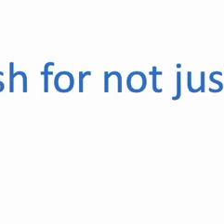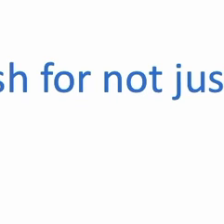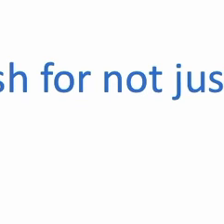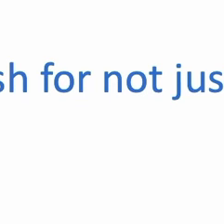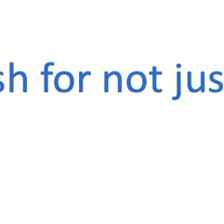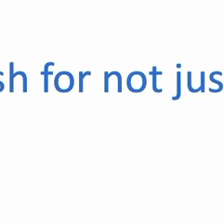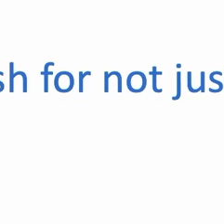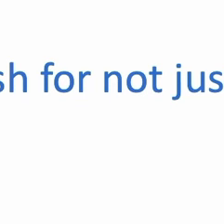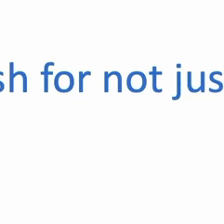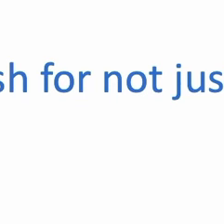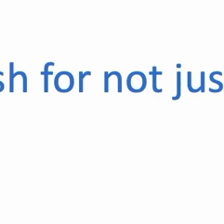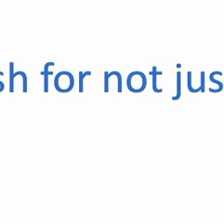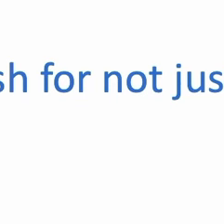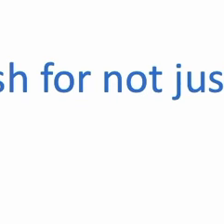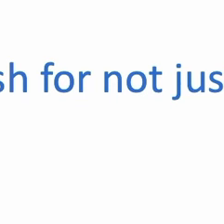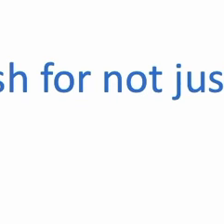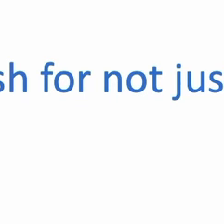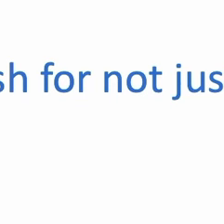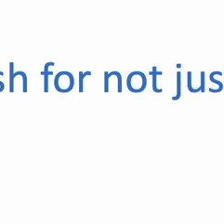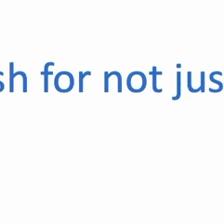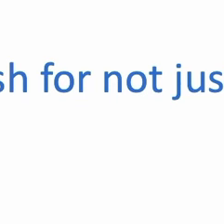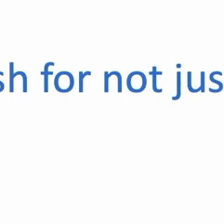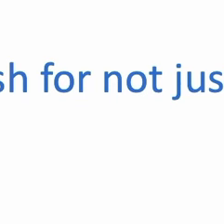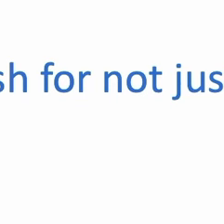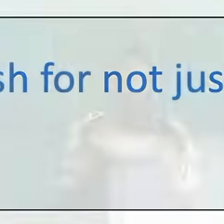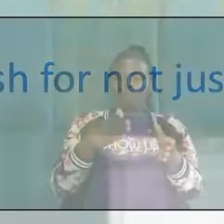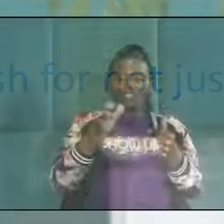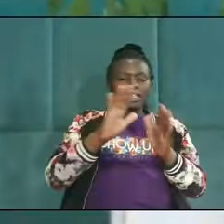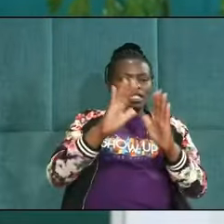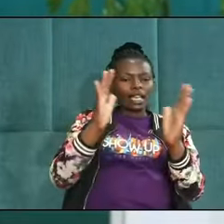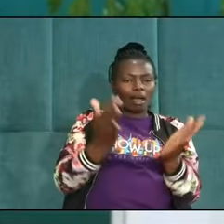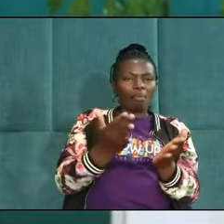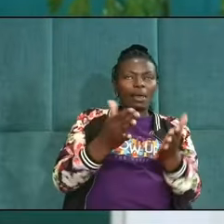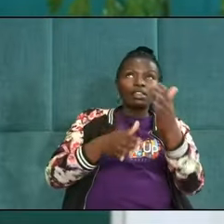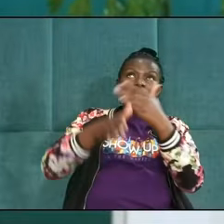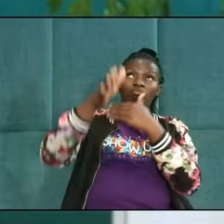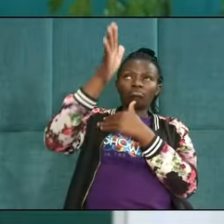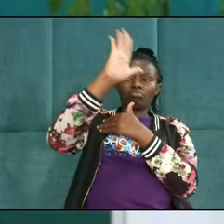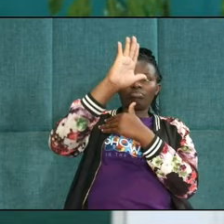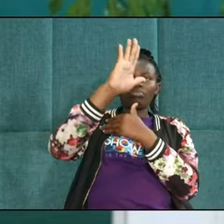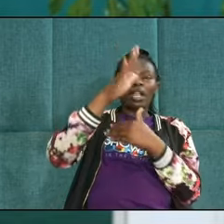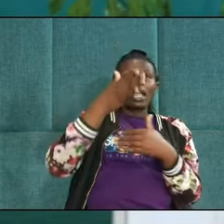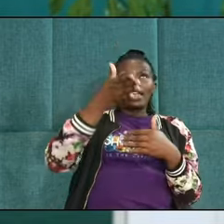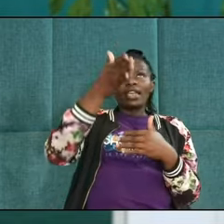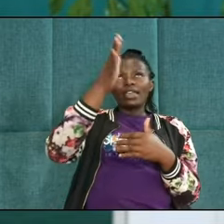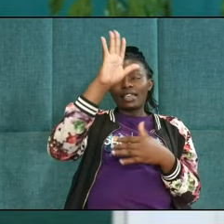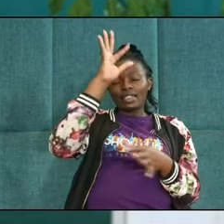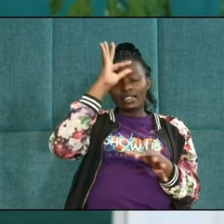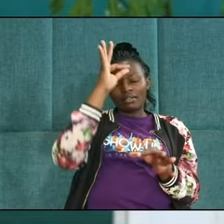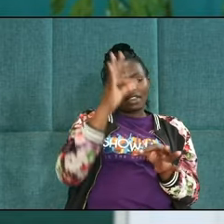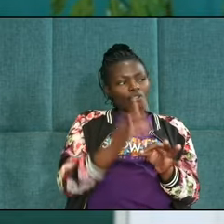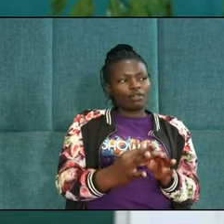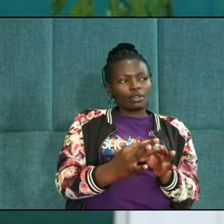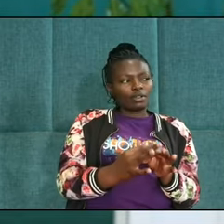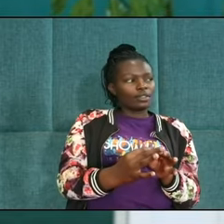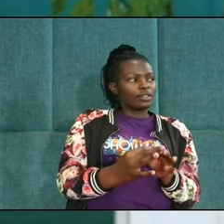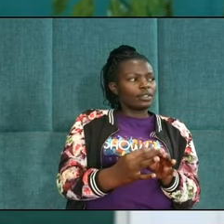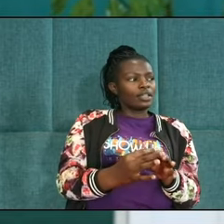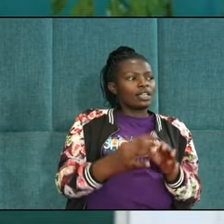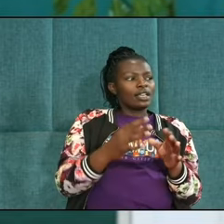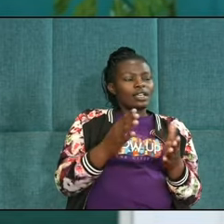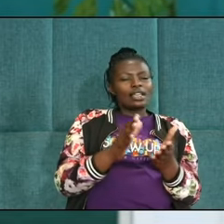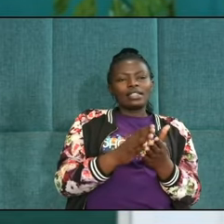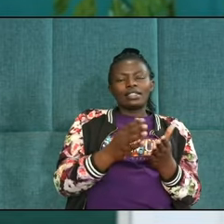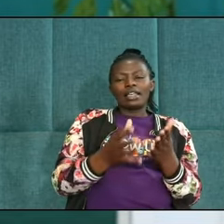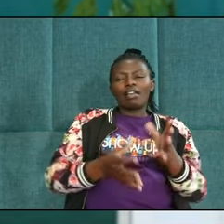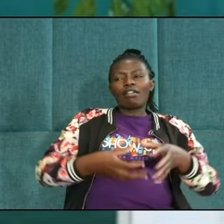this company because he is faithful. He's not a man. He does not lie. He's faithful. He's